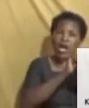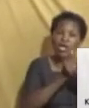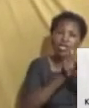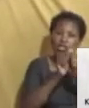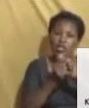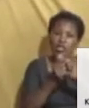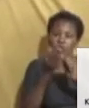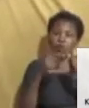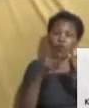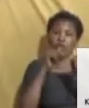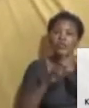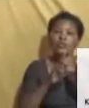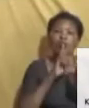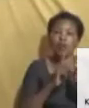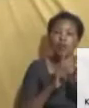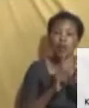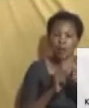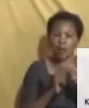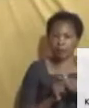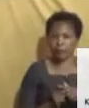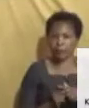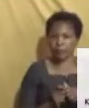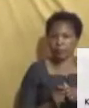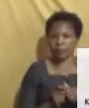this order.